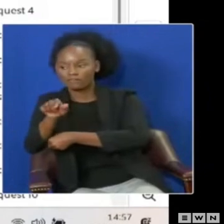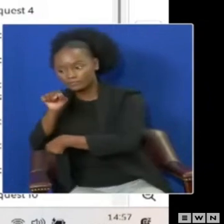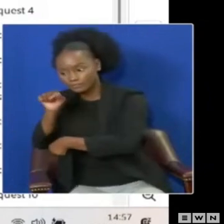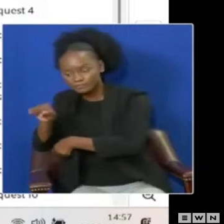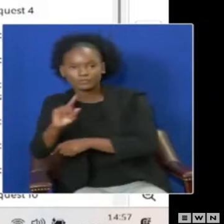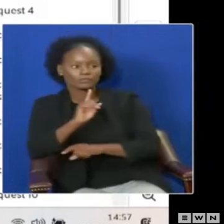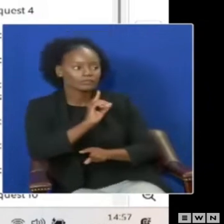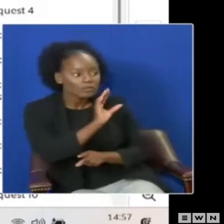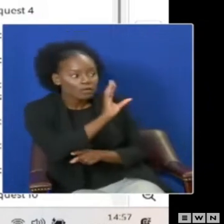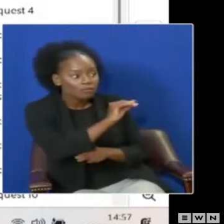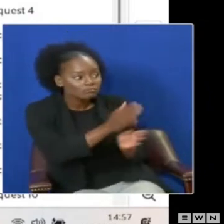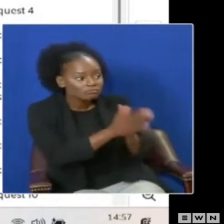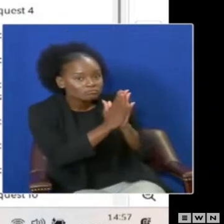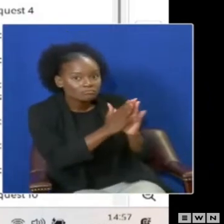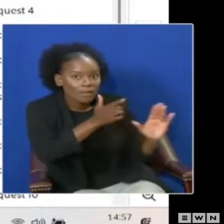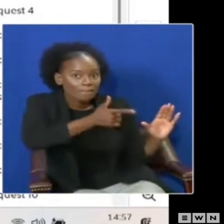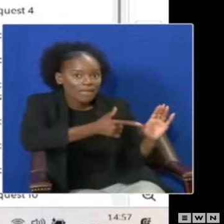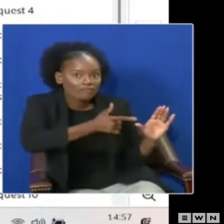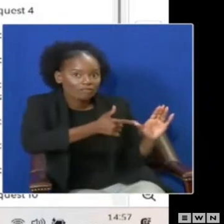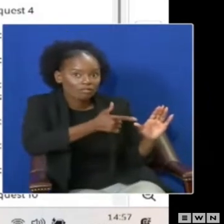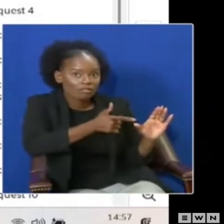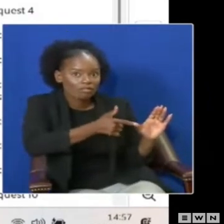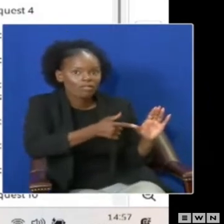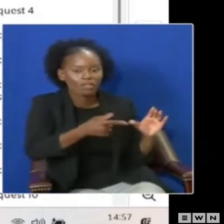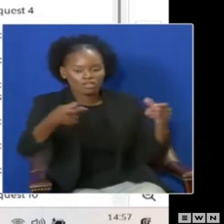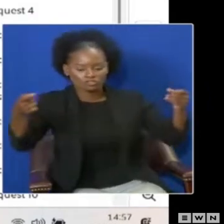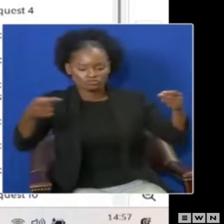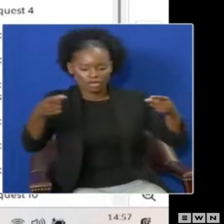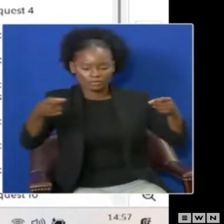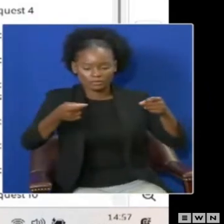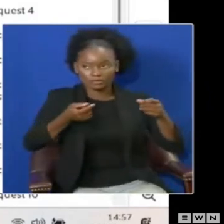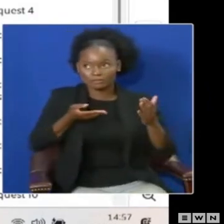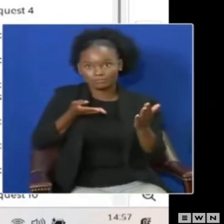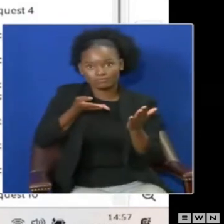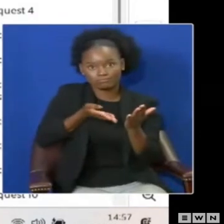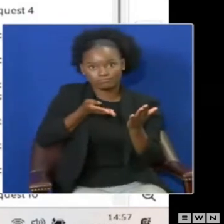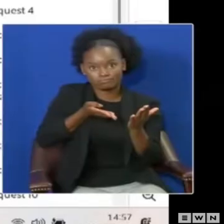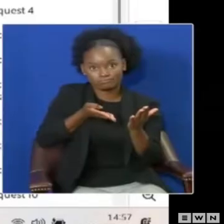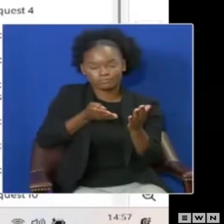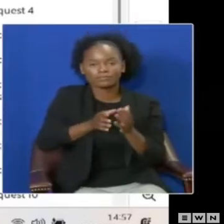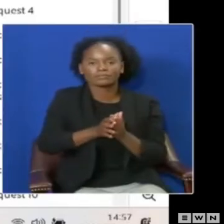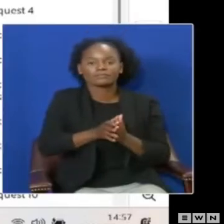And that's reflected in the chat, 4 May 2025,